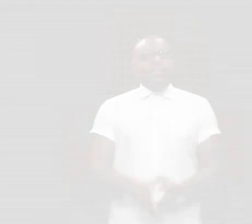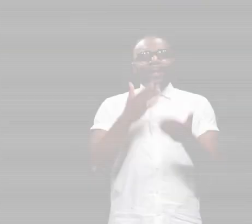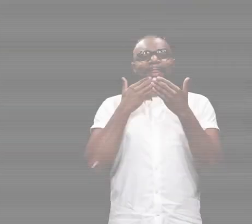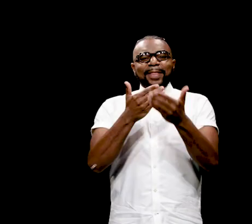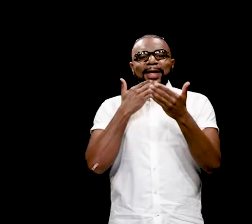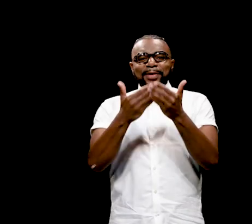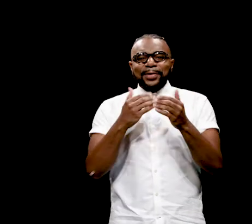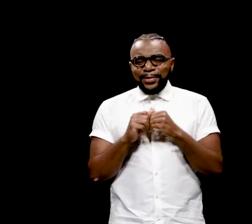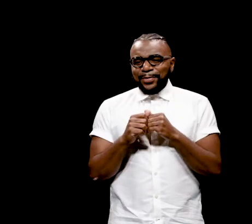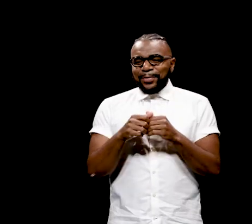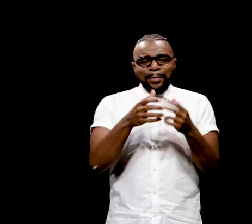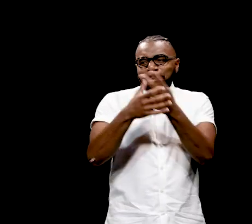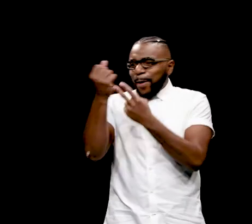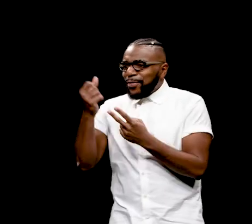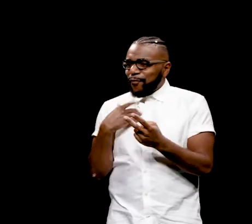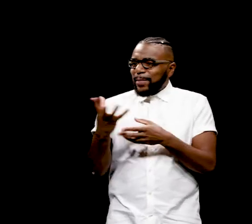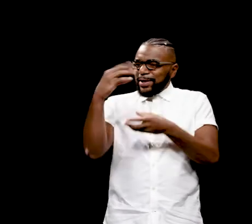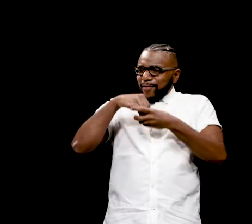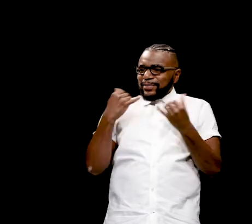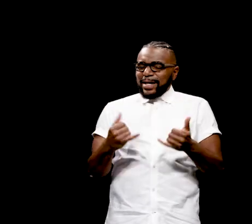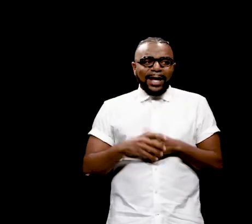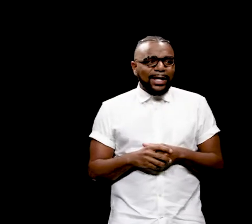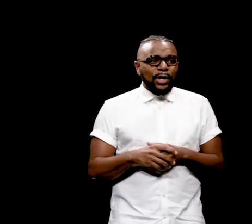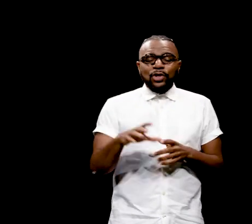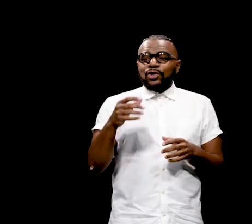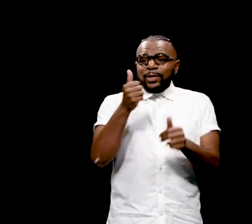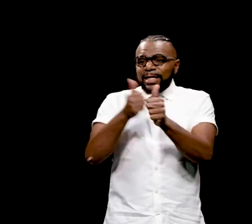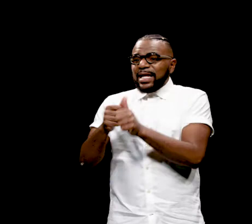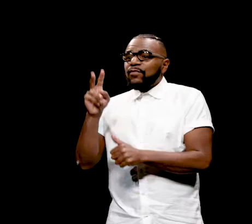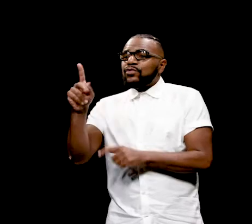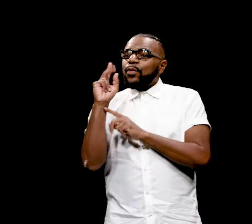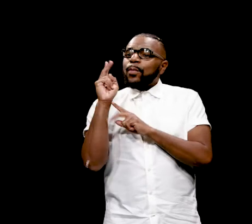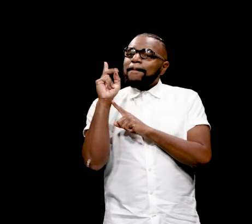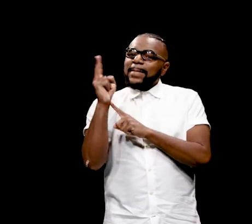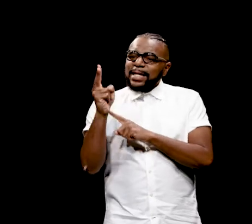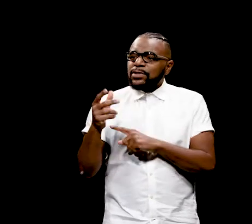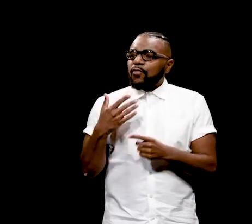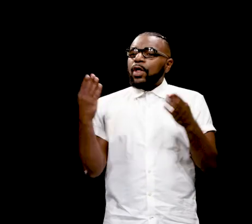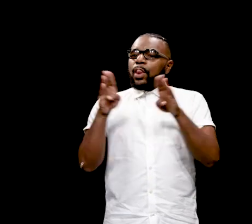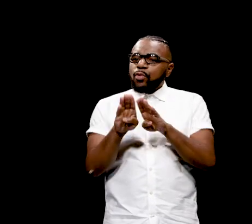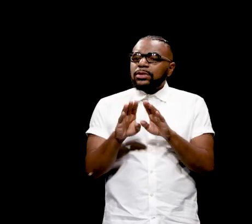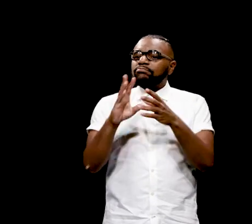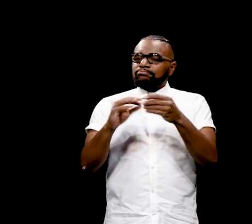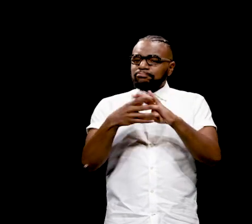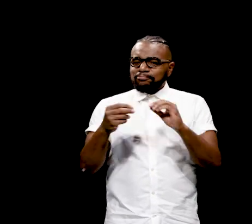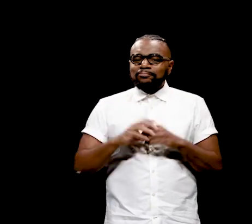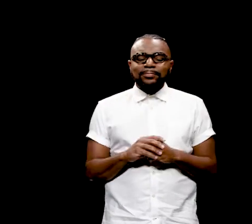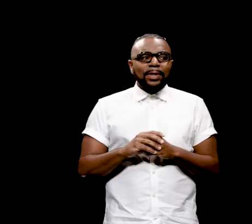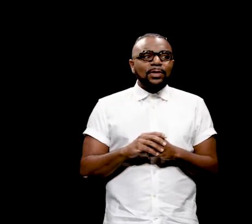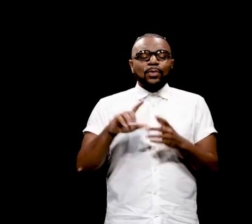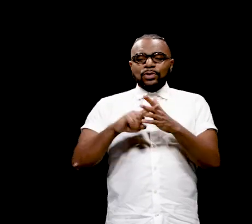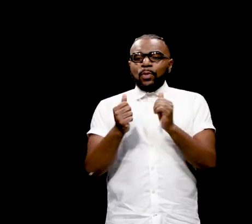Thank you, candidates, for your participation today. You will each have 2 minutes for closing remarks. We will begin with